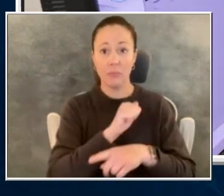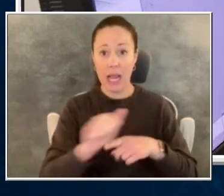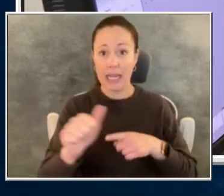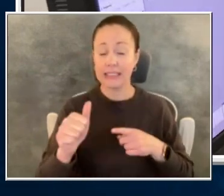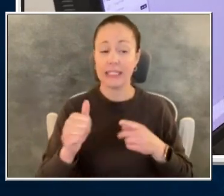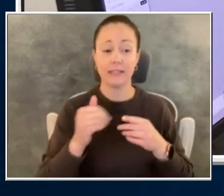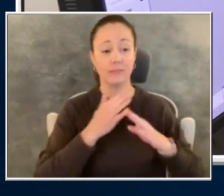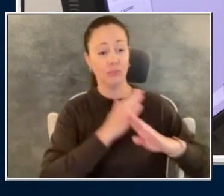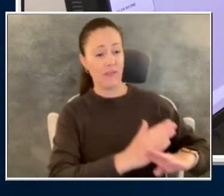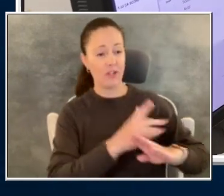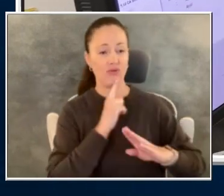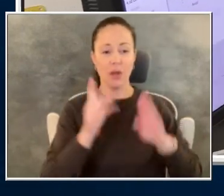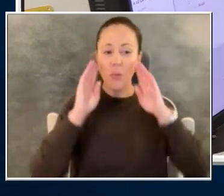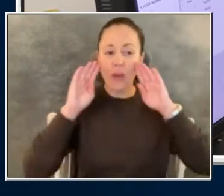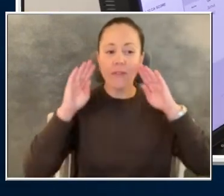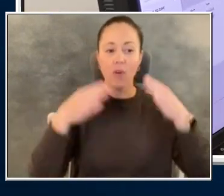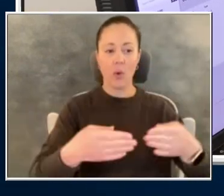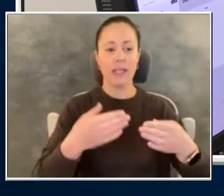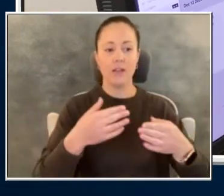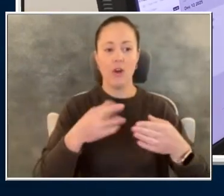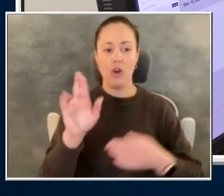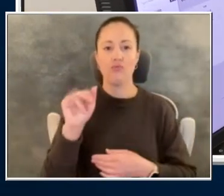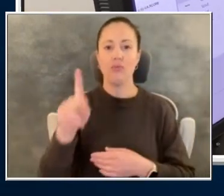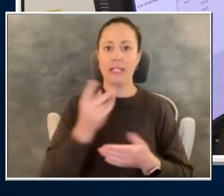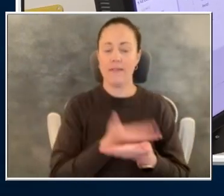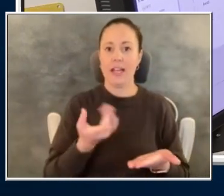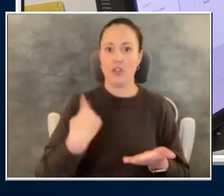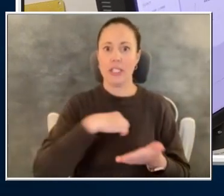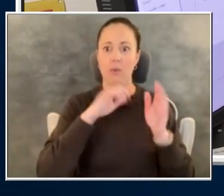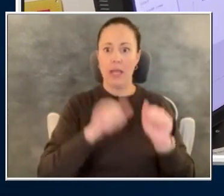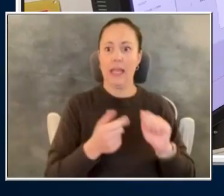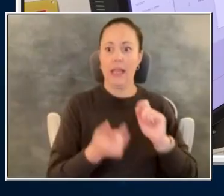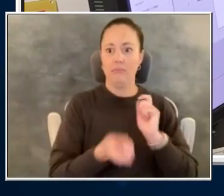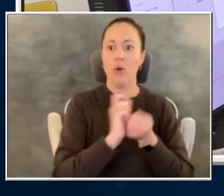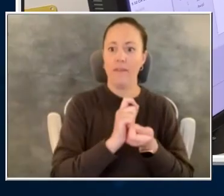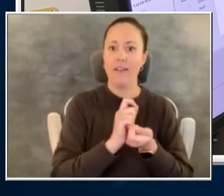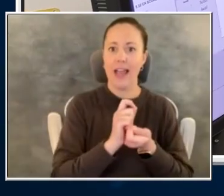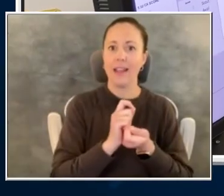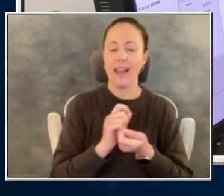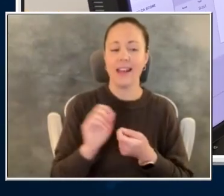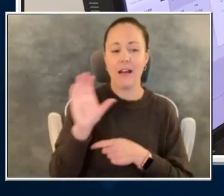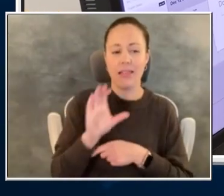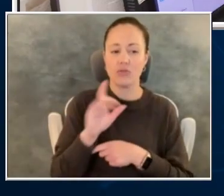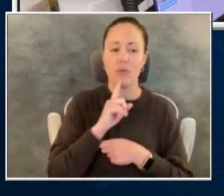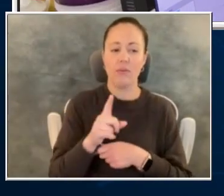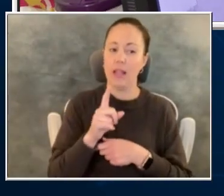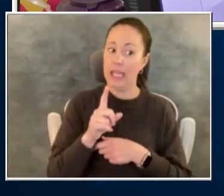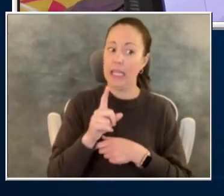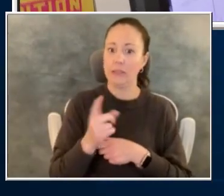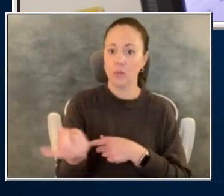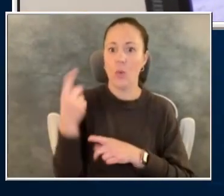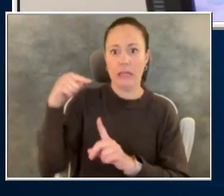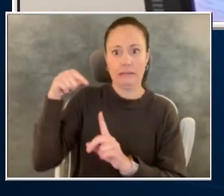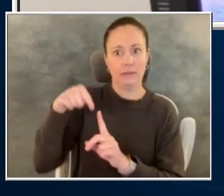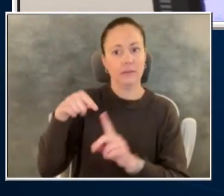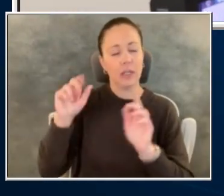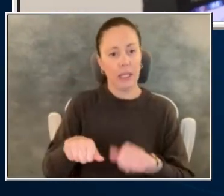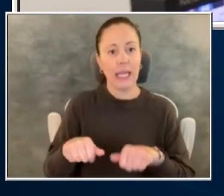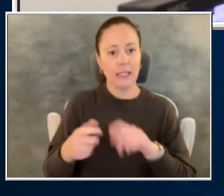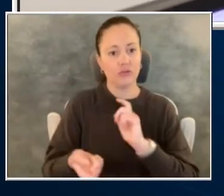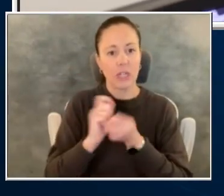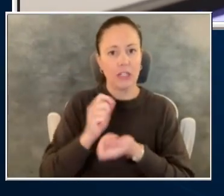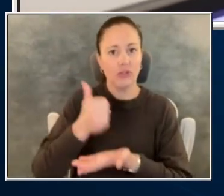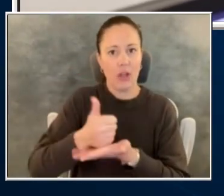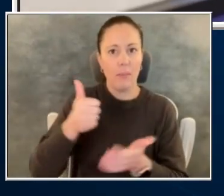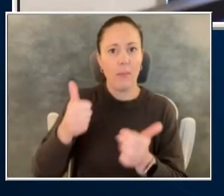the modifiable risk factors that we can do, cholesterol being a big factor in one of them. I'm so surprised because once I started working